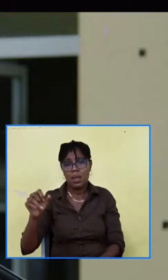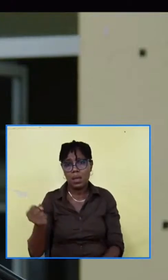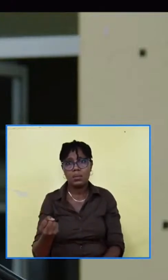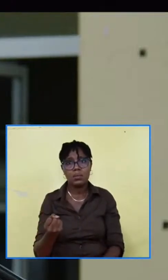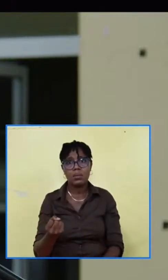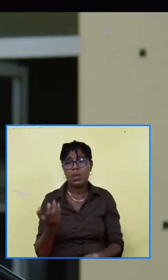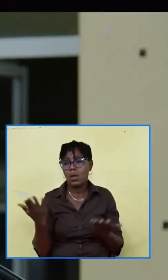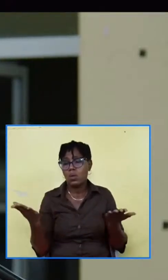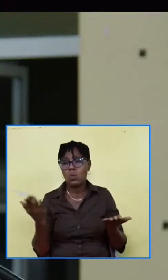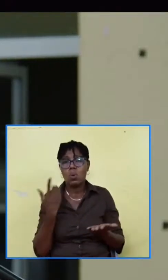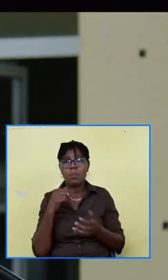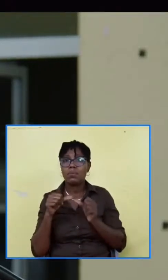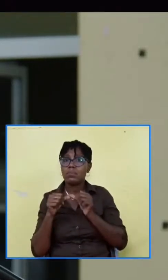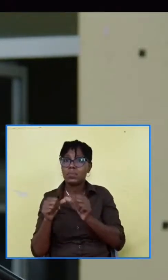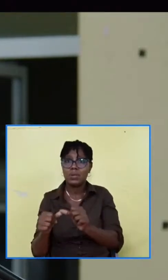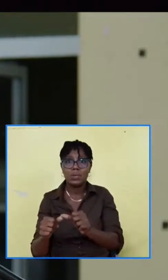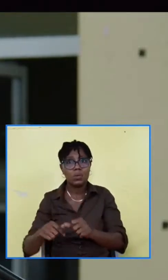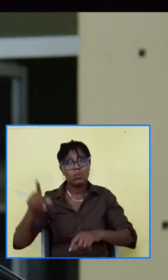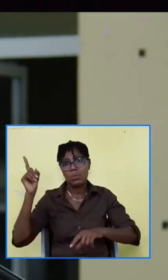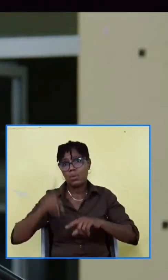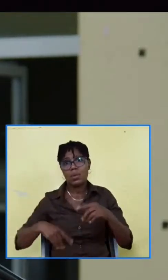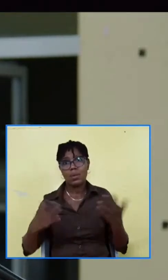cannot continue as is.